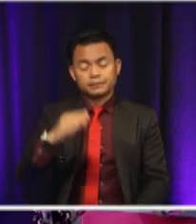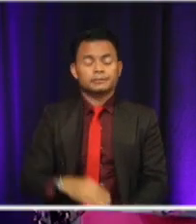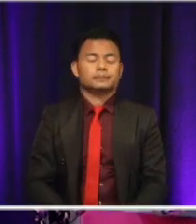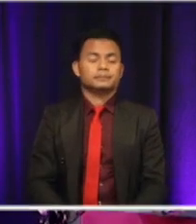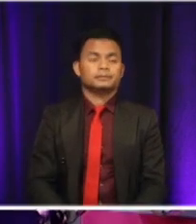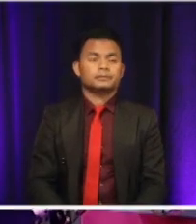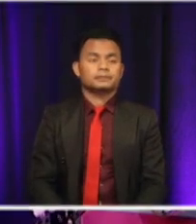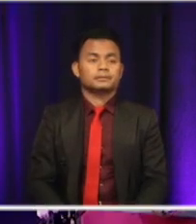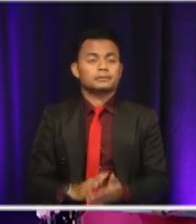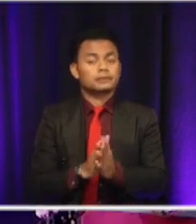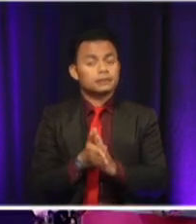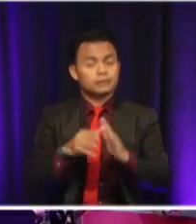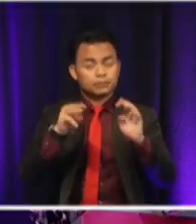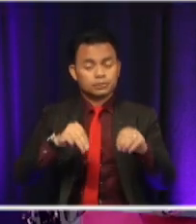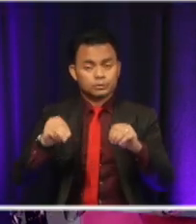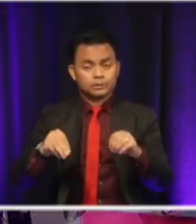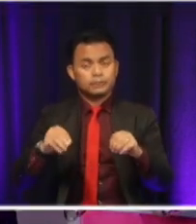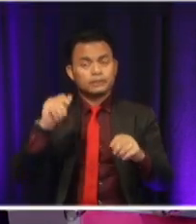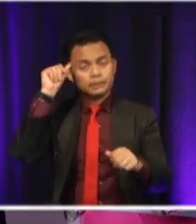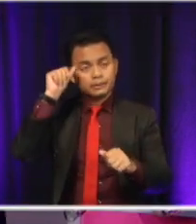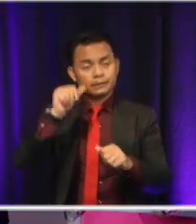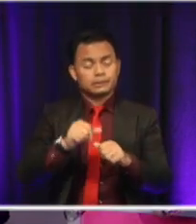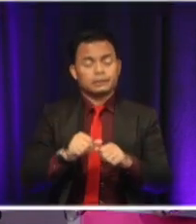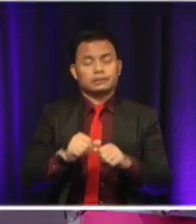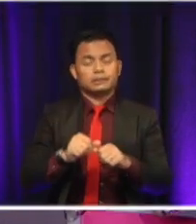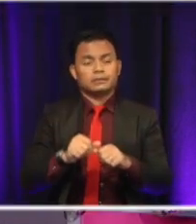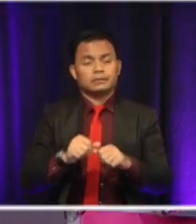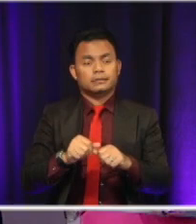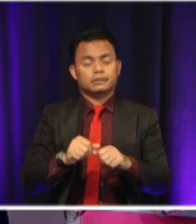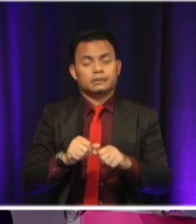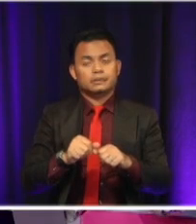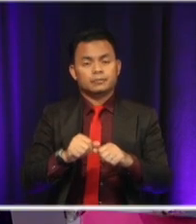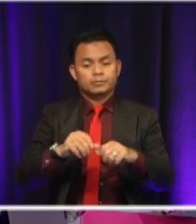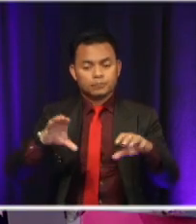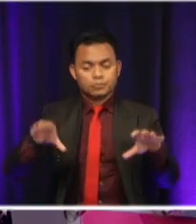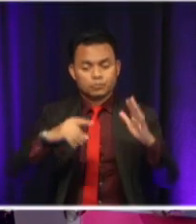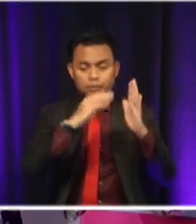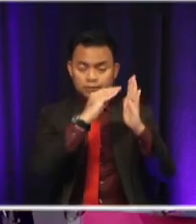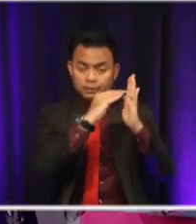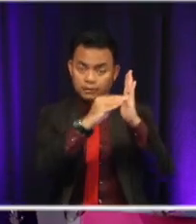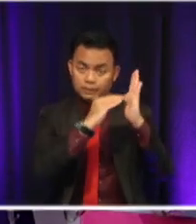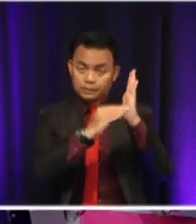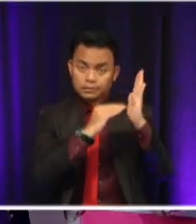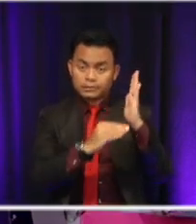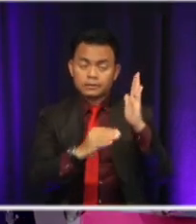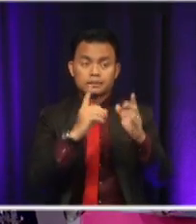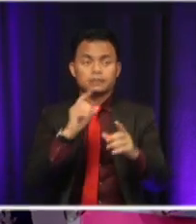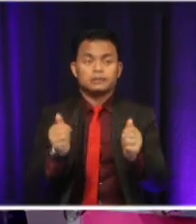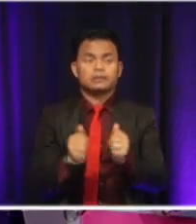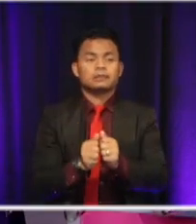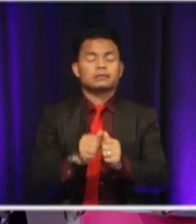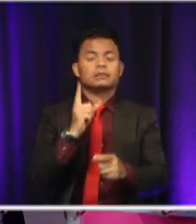expected to fully utilize the lines of the poem as textual evidence. I know